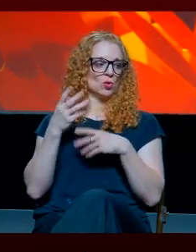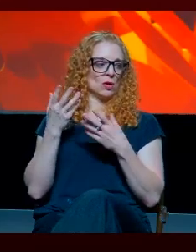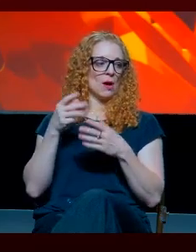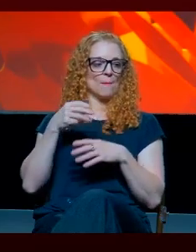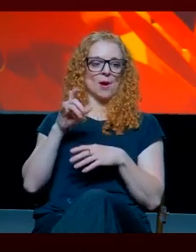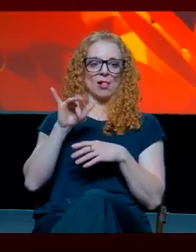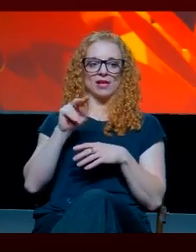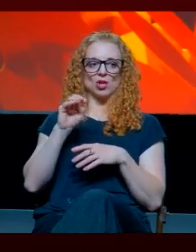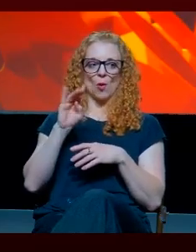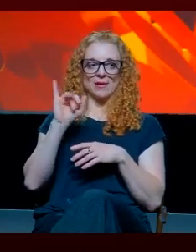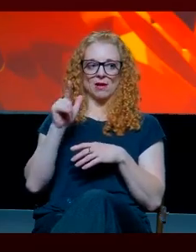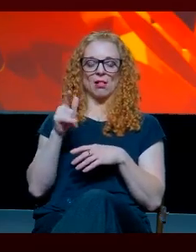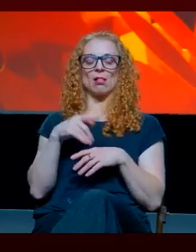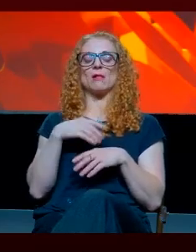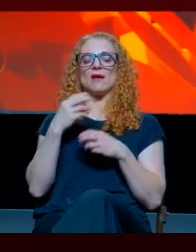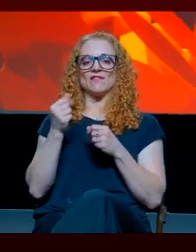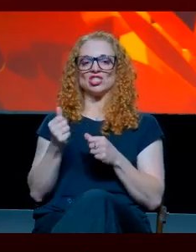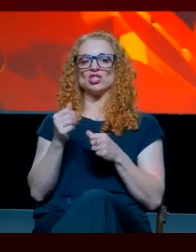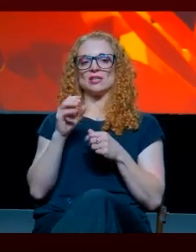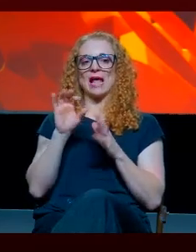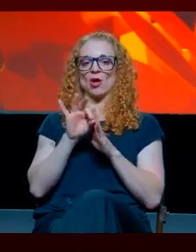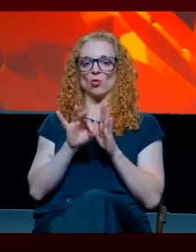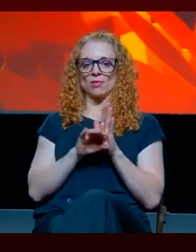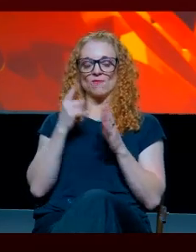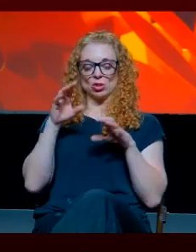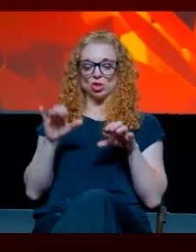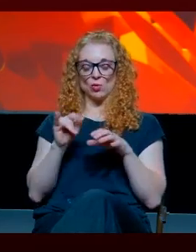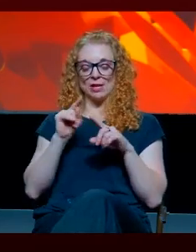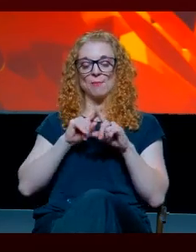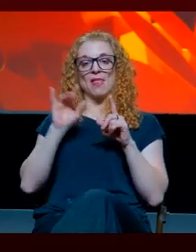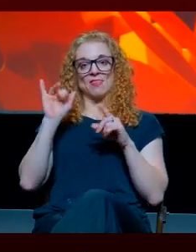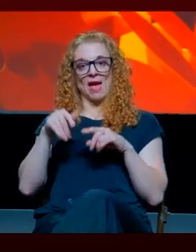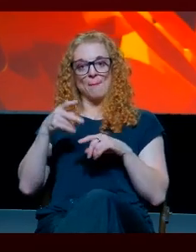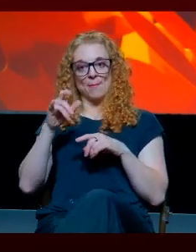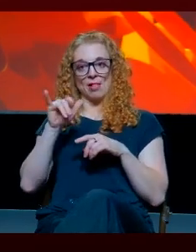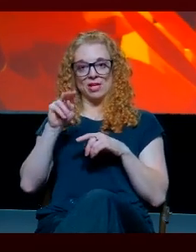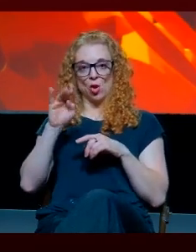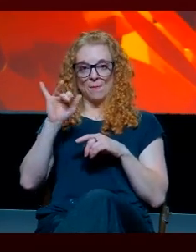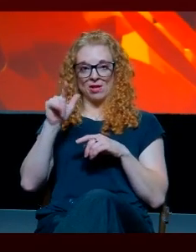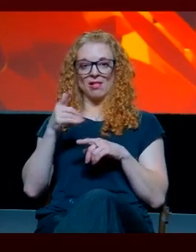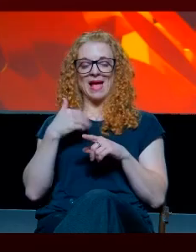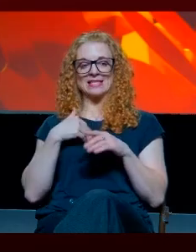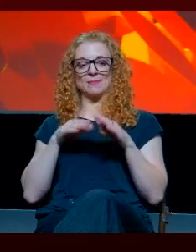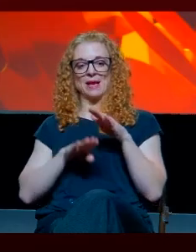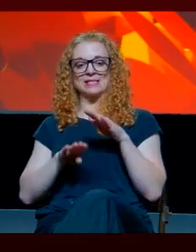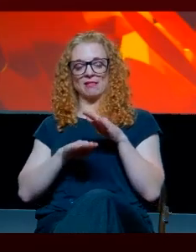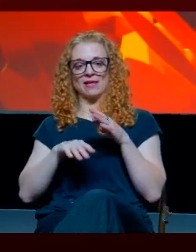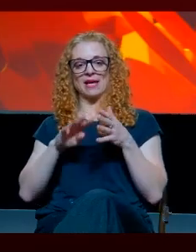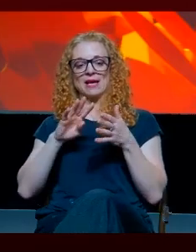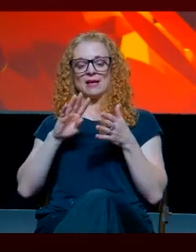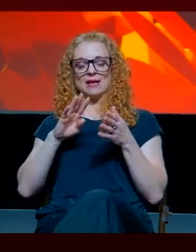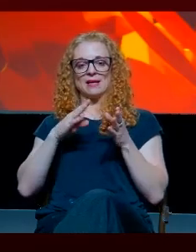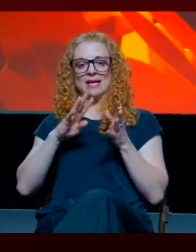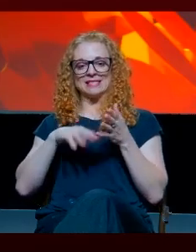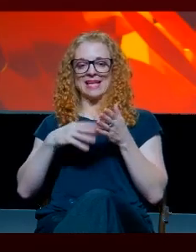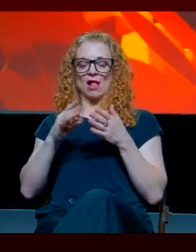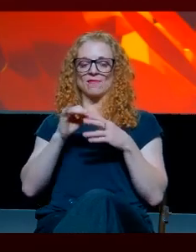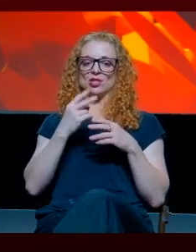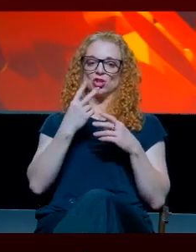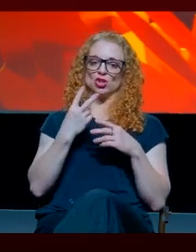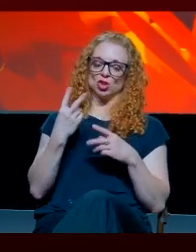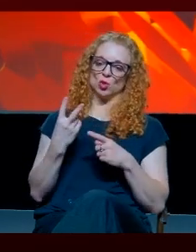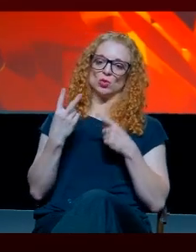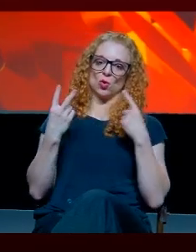polynomial efficient algorithm to do it. However, this polynomial has basically a scaling that goes as 2 to 1 over